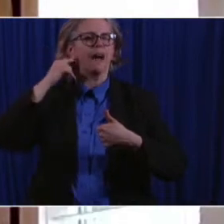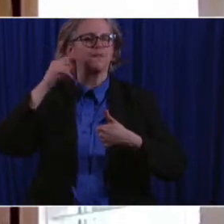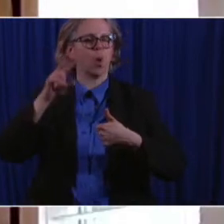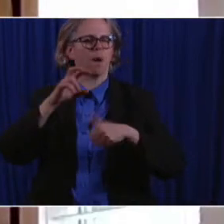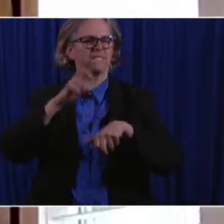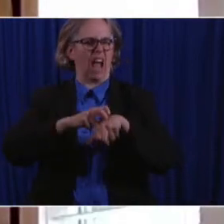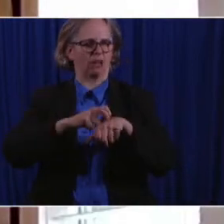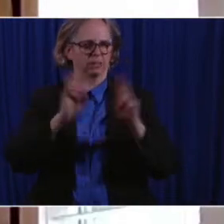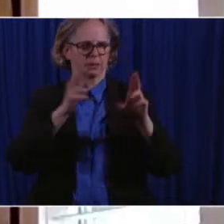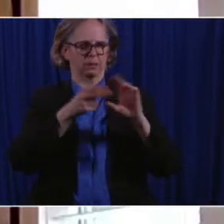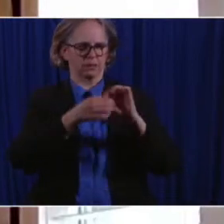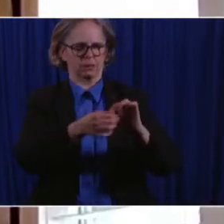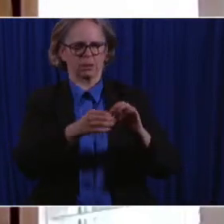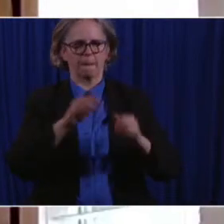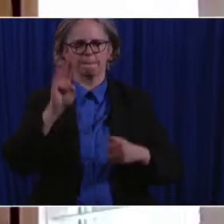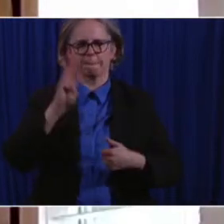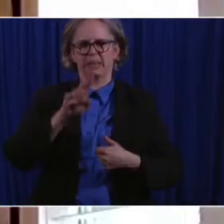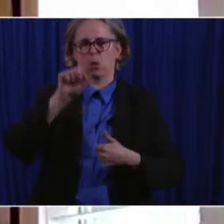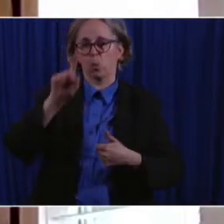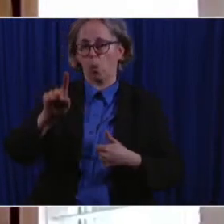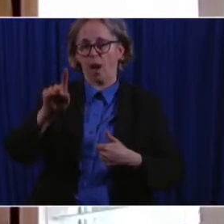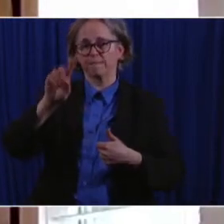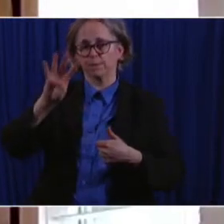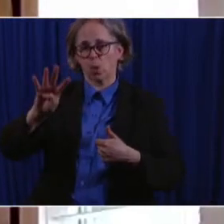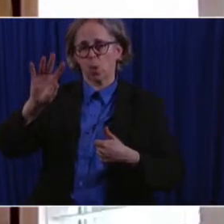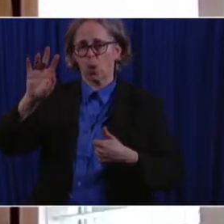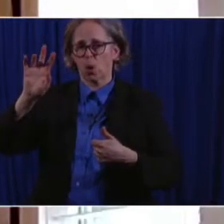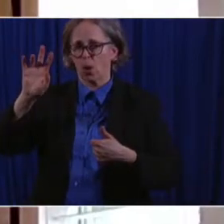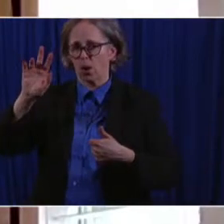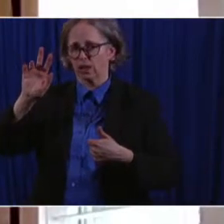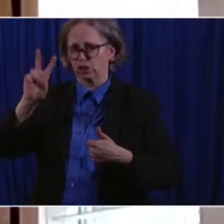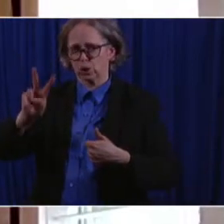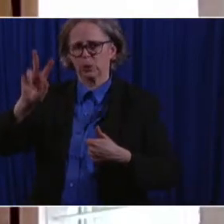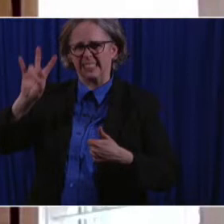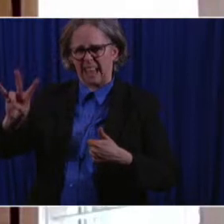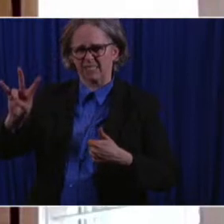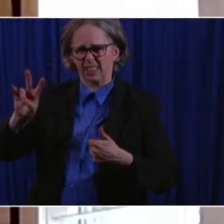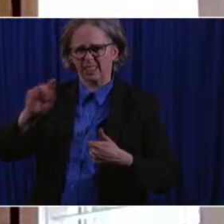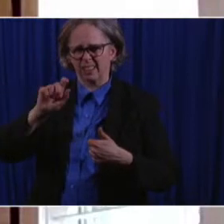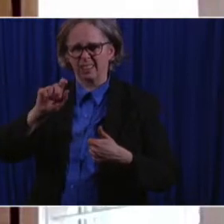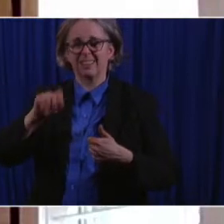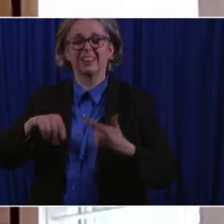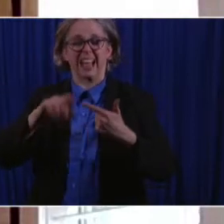B1 427 and 429, which are very, very closely related.